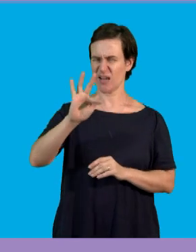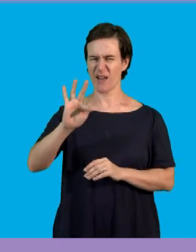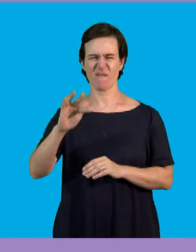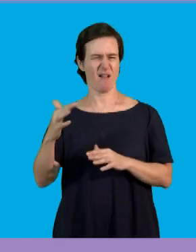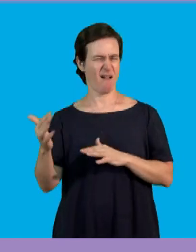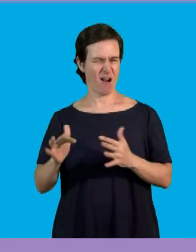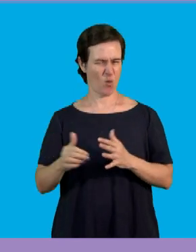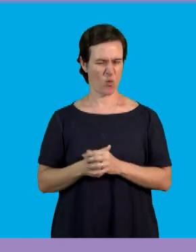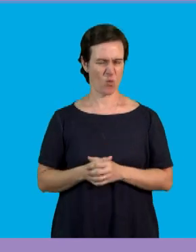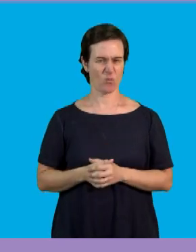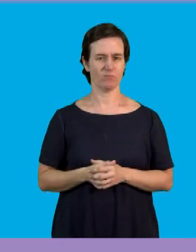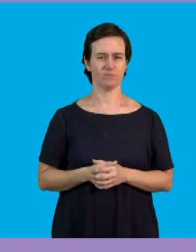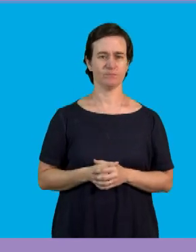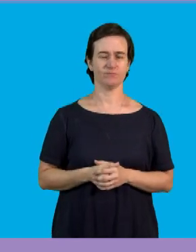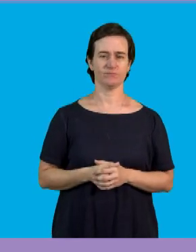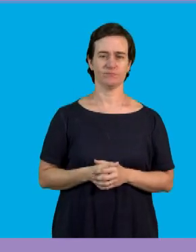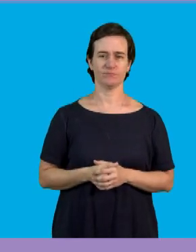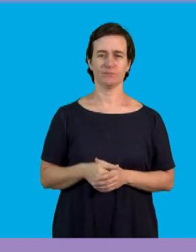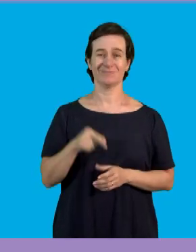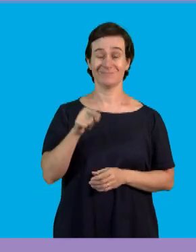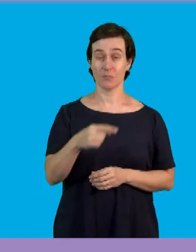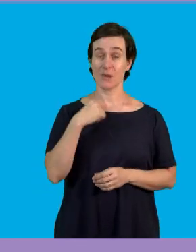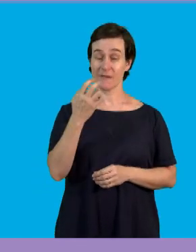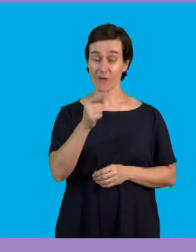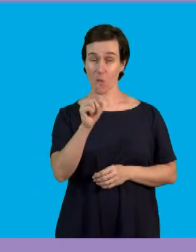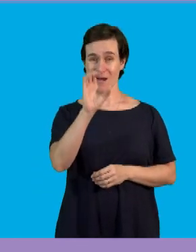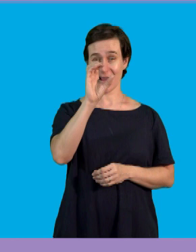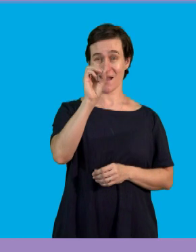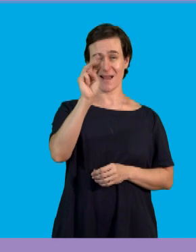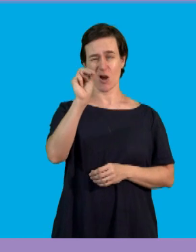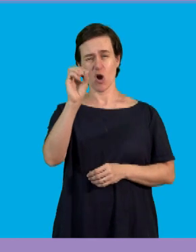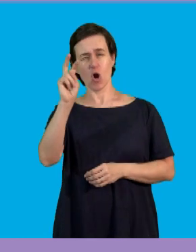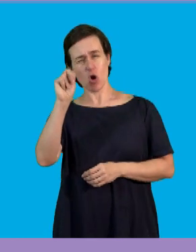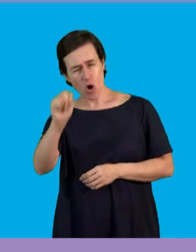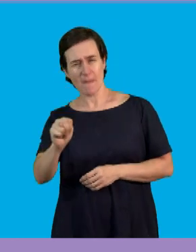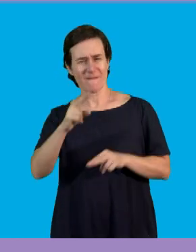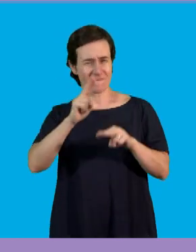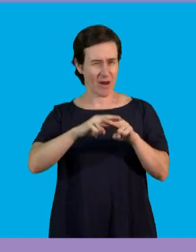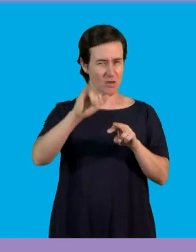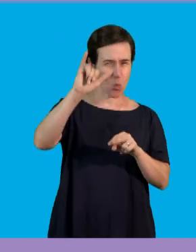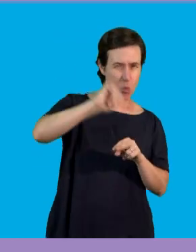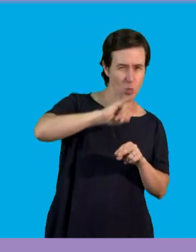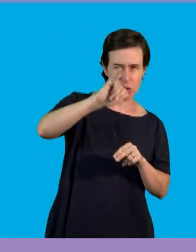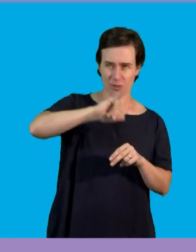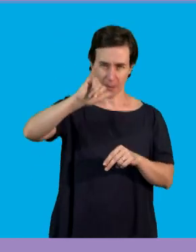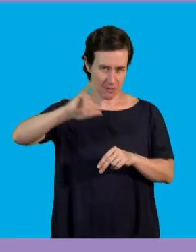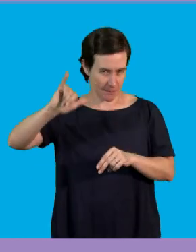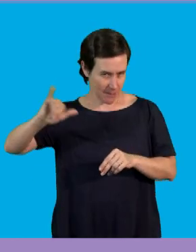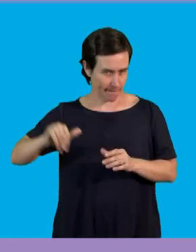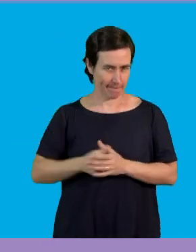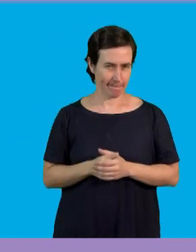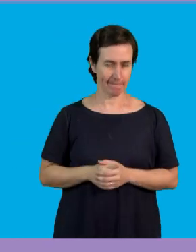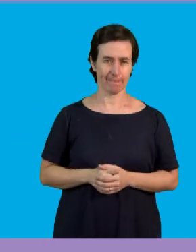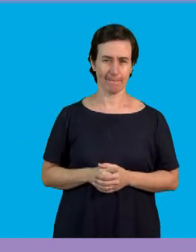Remember, we are going to look for the common ones. And when we look for the common ones, we are only going to focus on the ones with